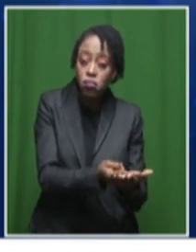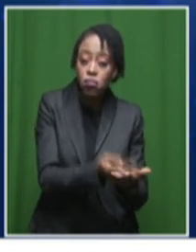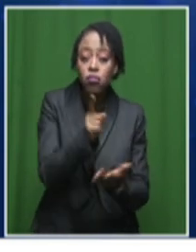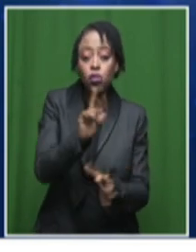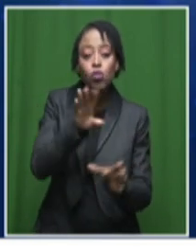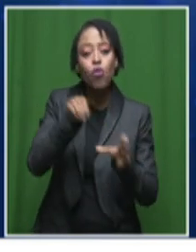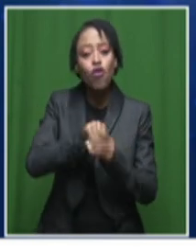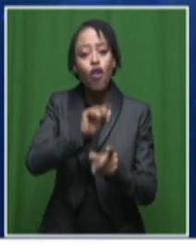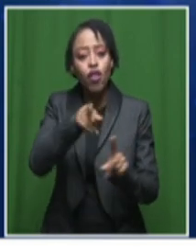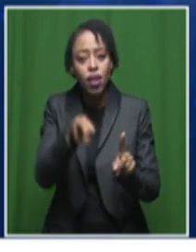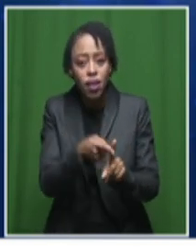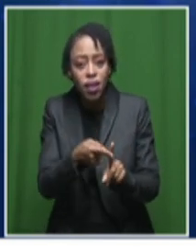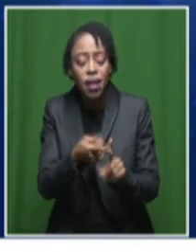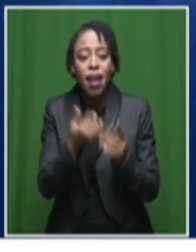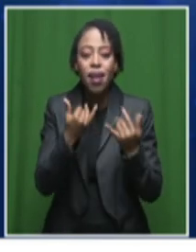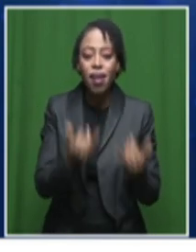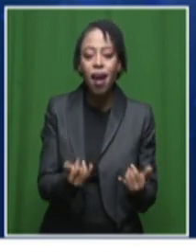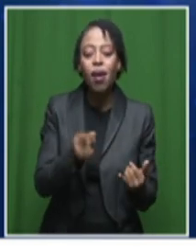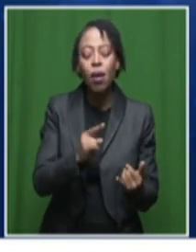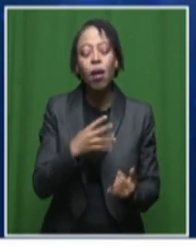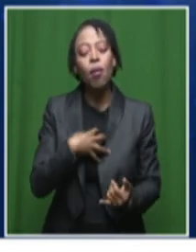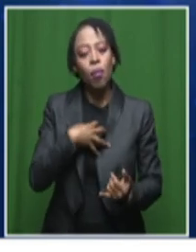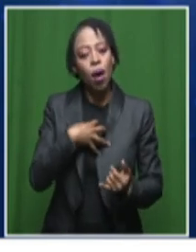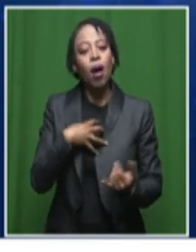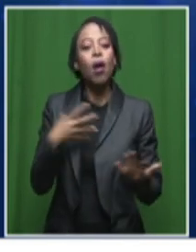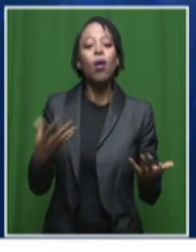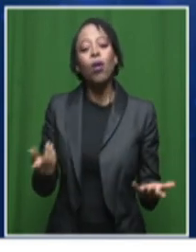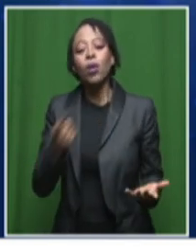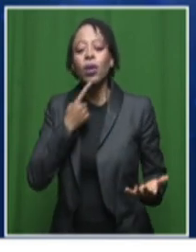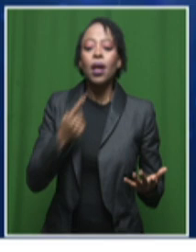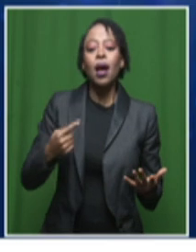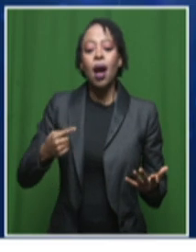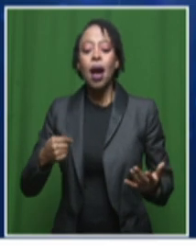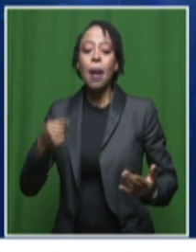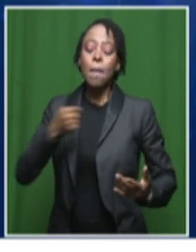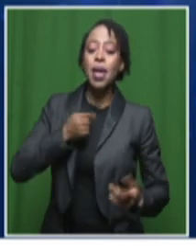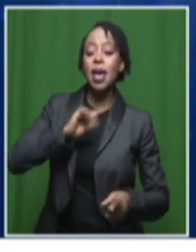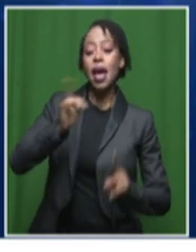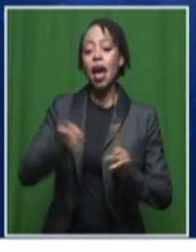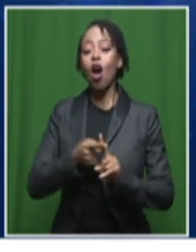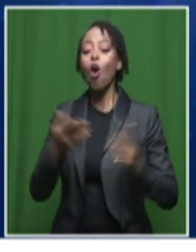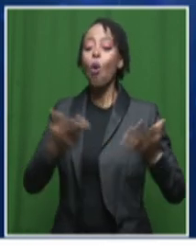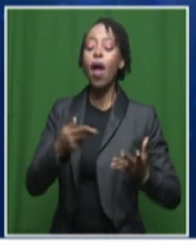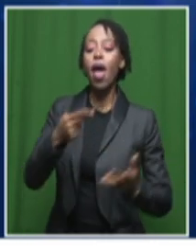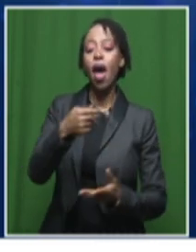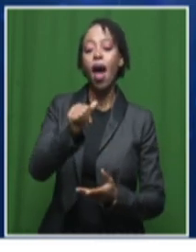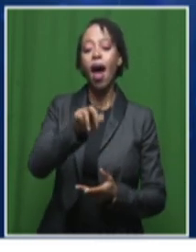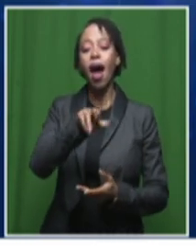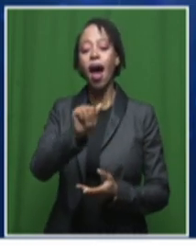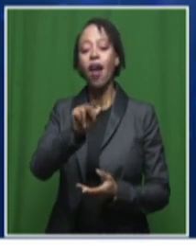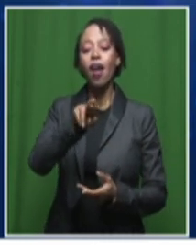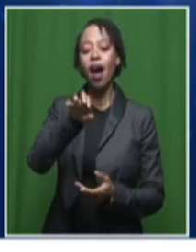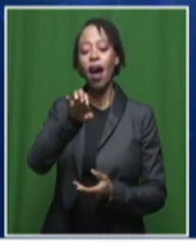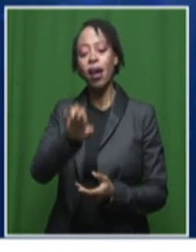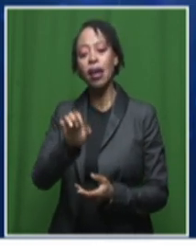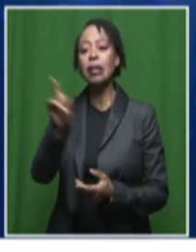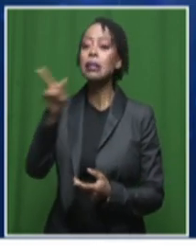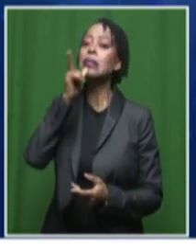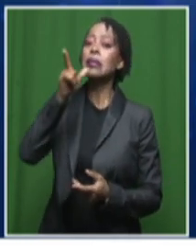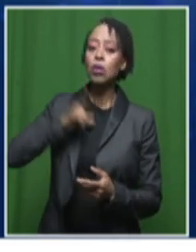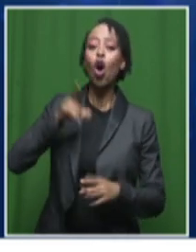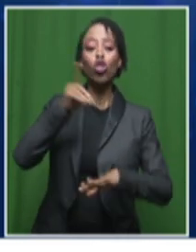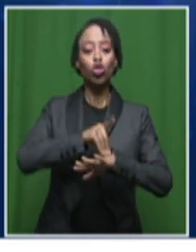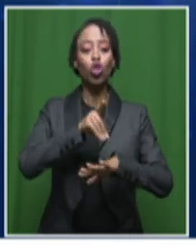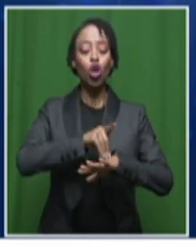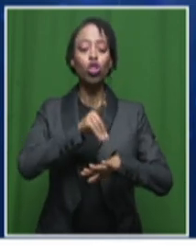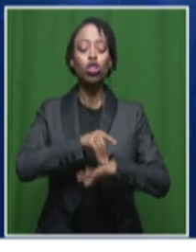involved in an accident and was even proud to say, I got an accident in Harare, but I was told that there is a